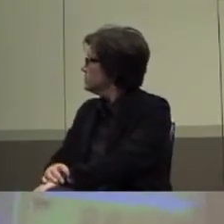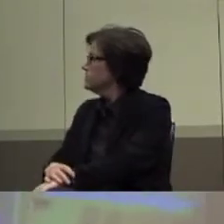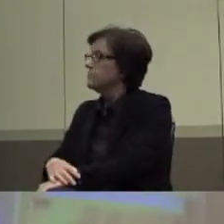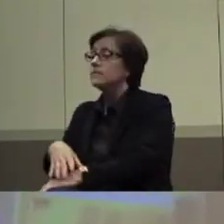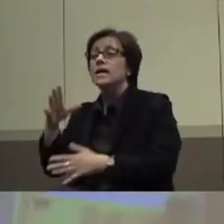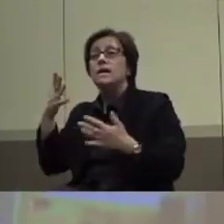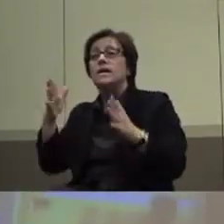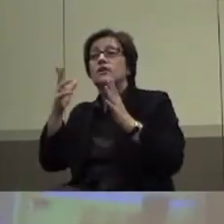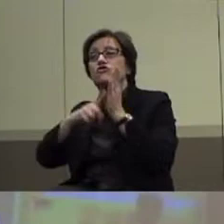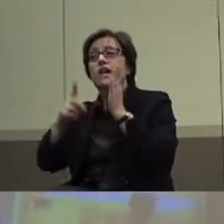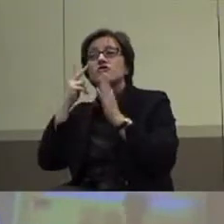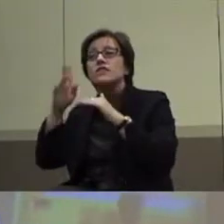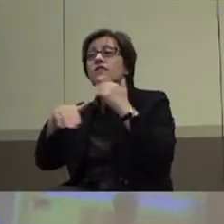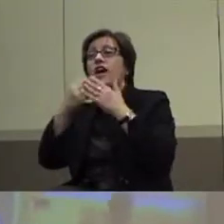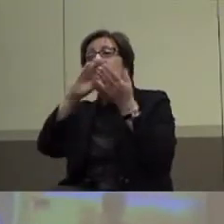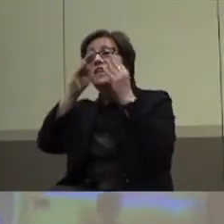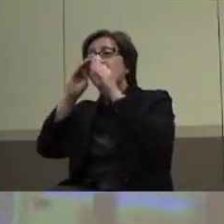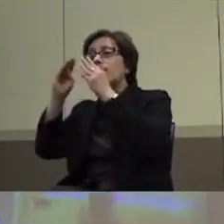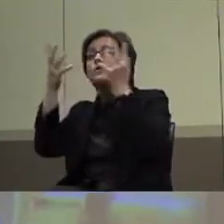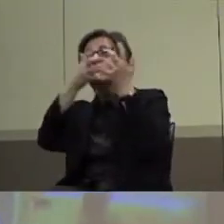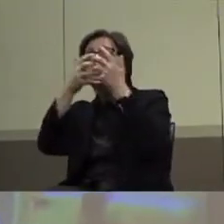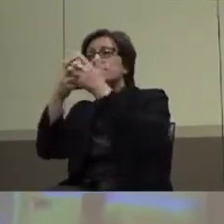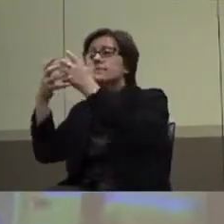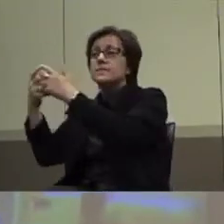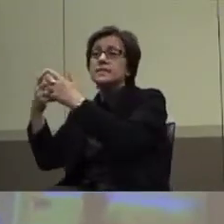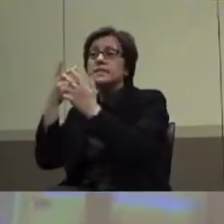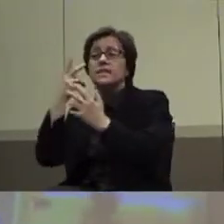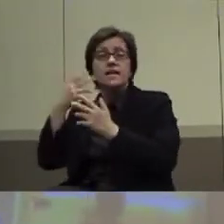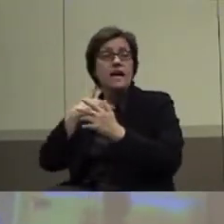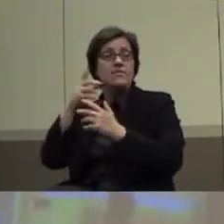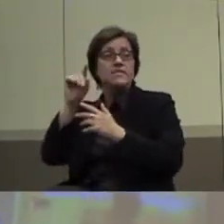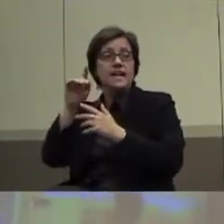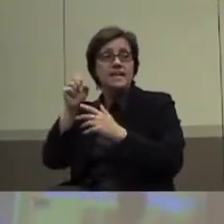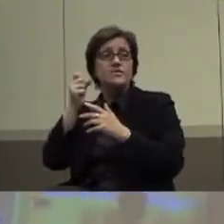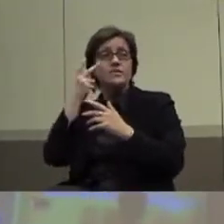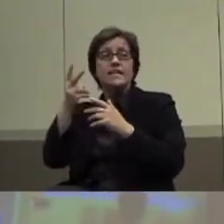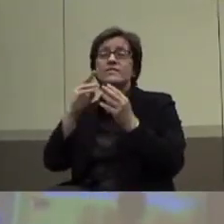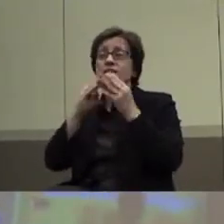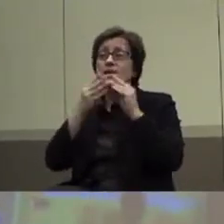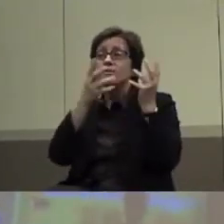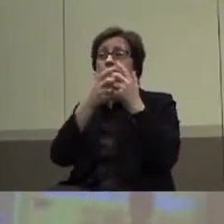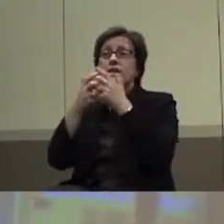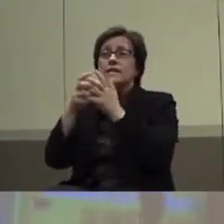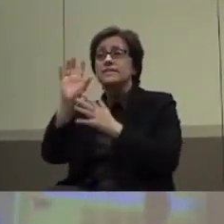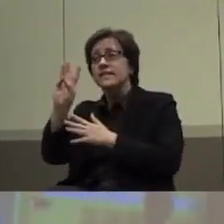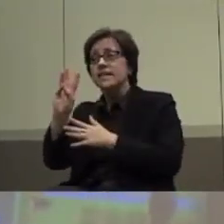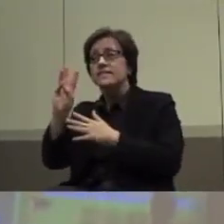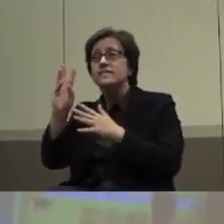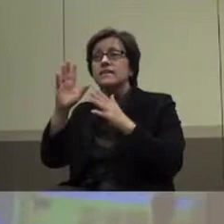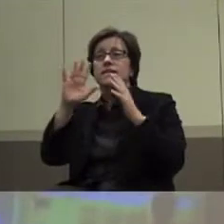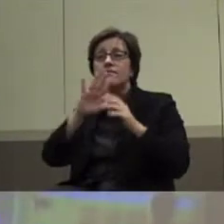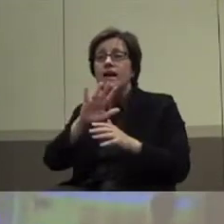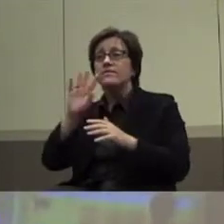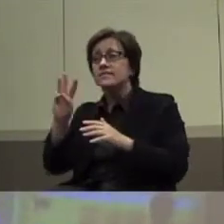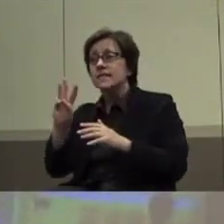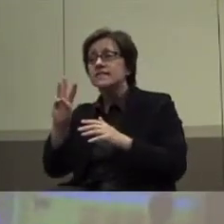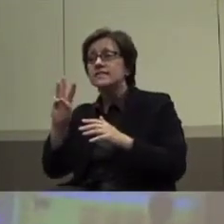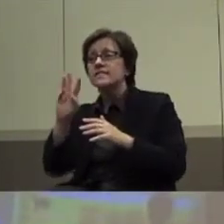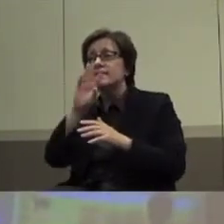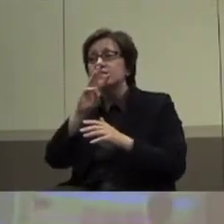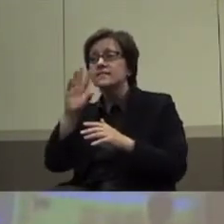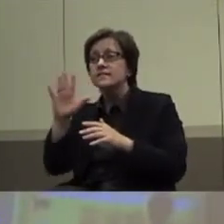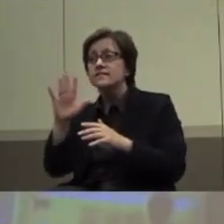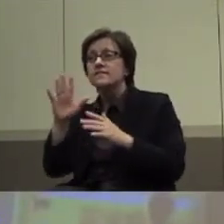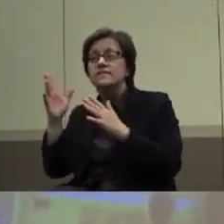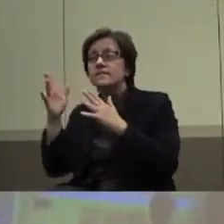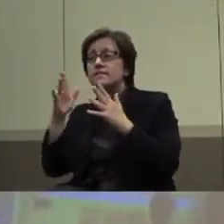5. Okay, Mike, can you come out this way? You know, Michael's looking very nice today. Nice to be sure